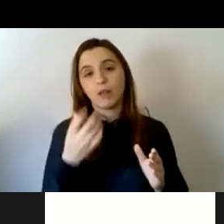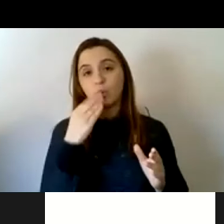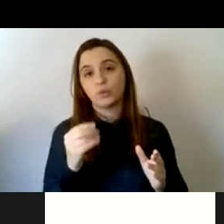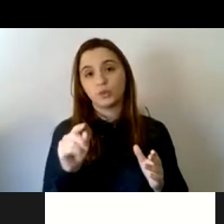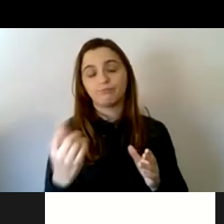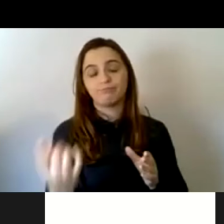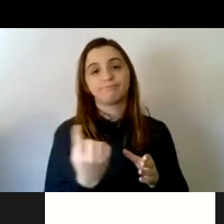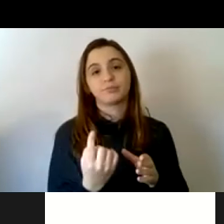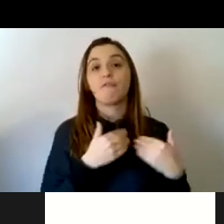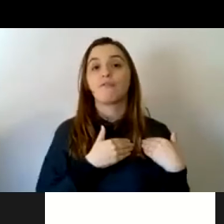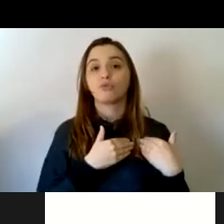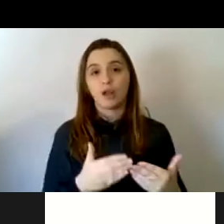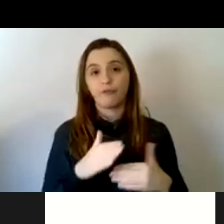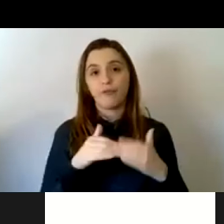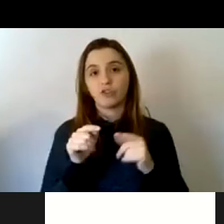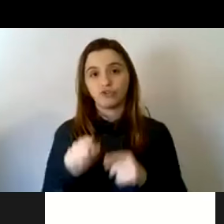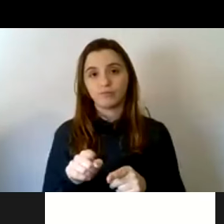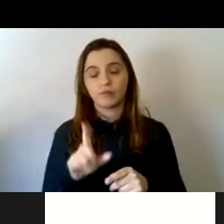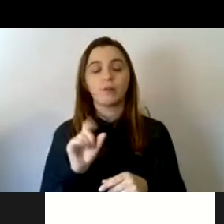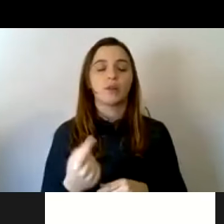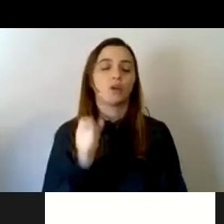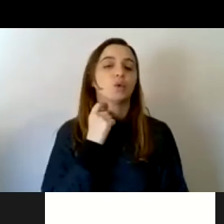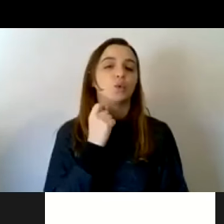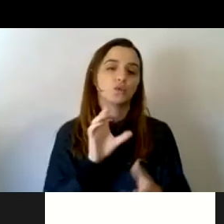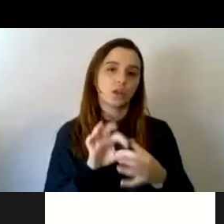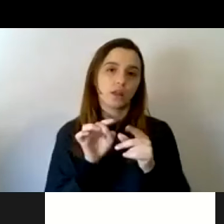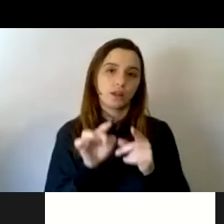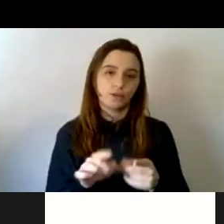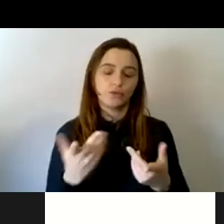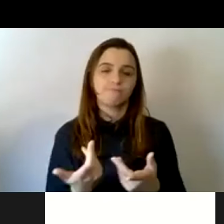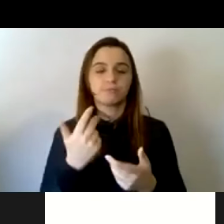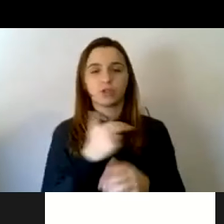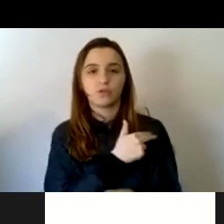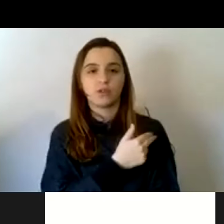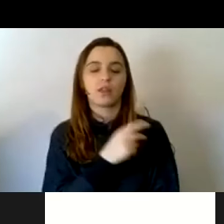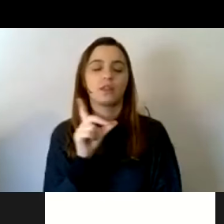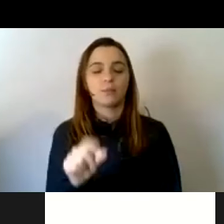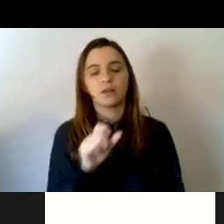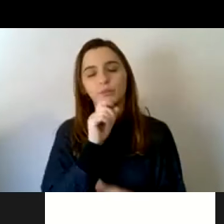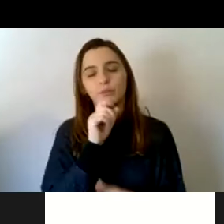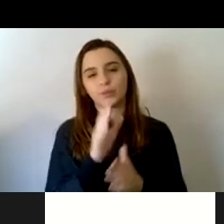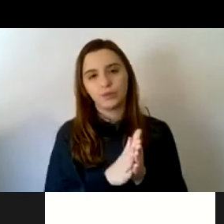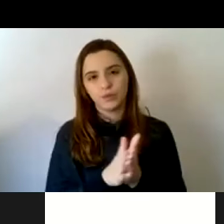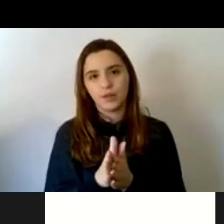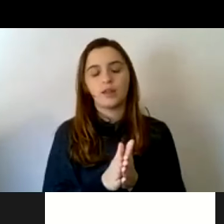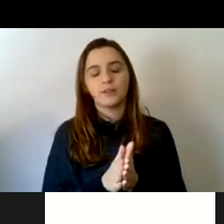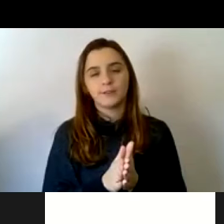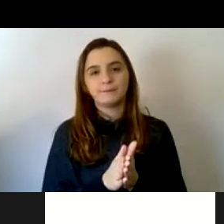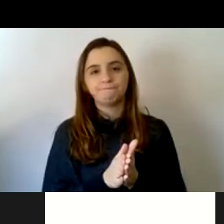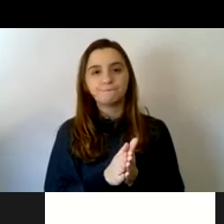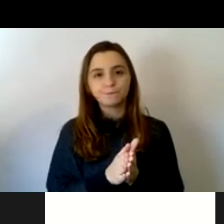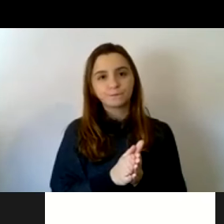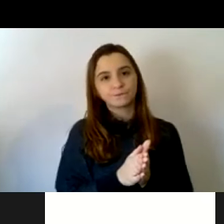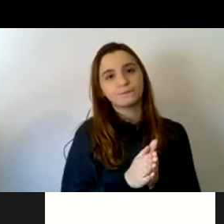a course dedicated to this in the university, so it's also an opportunity to connect